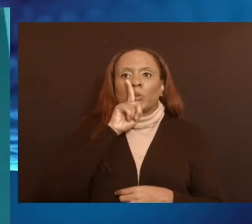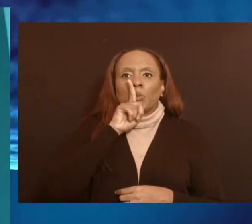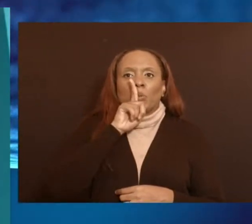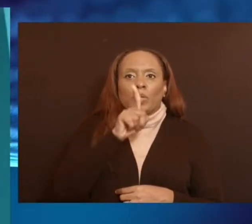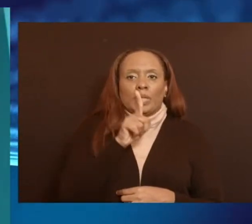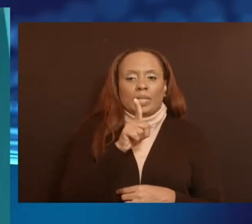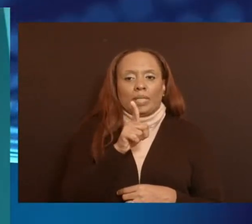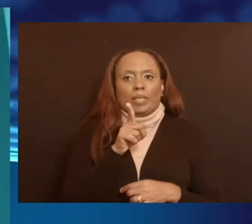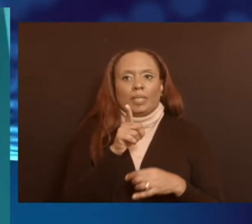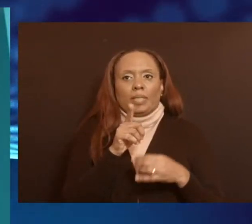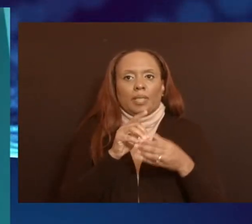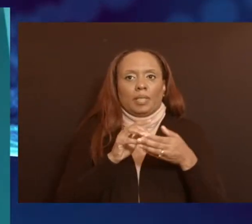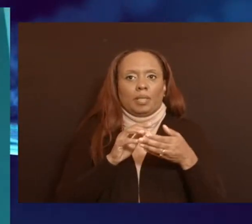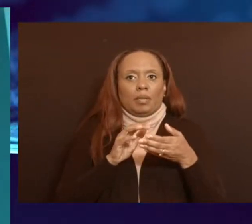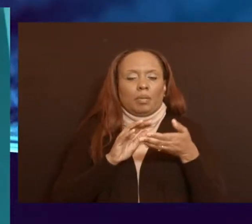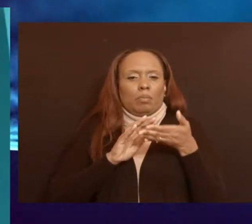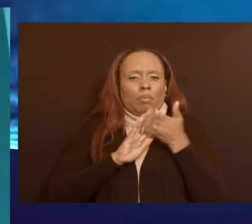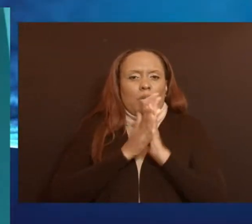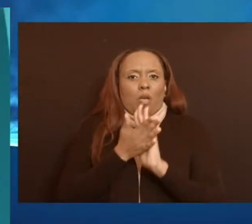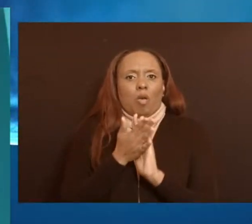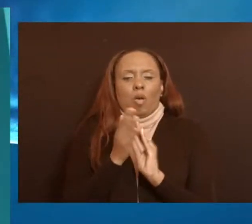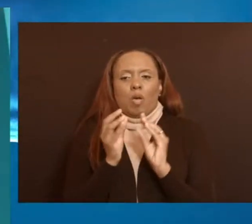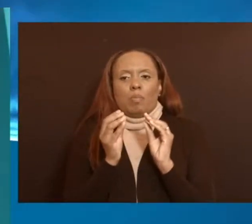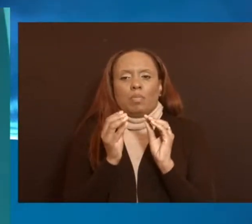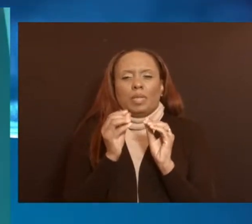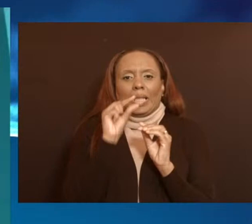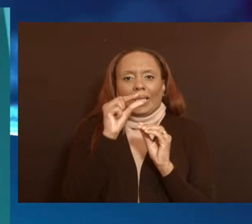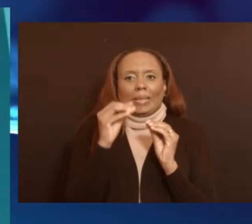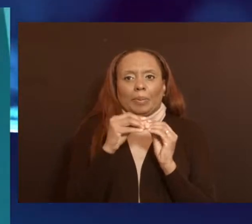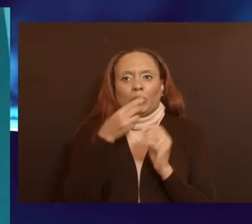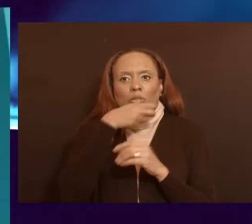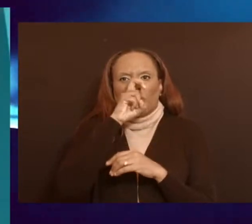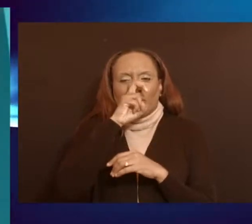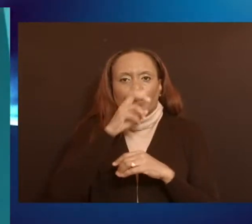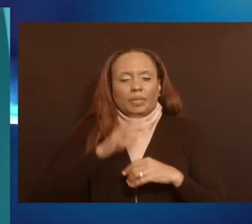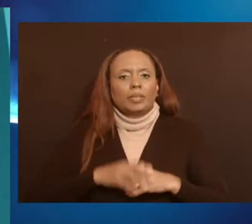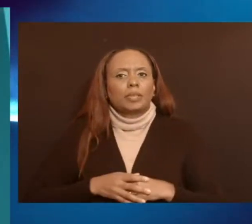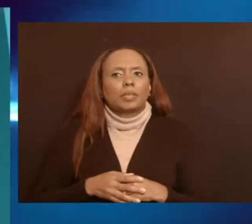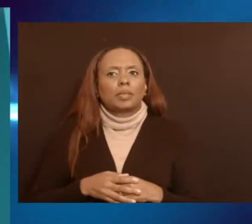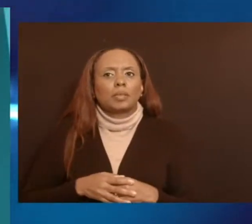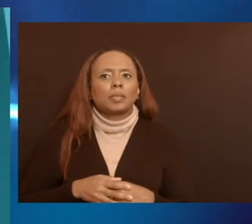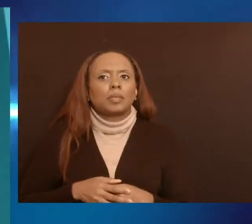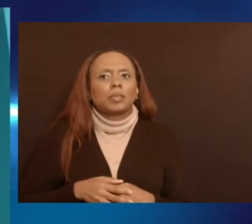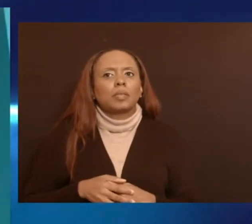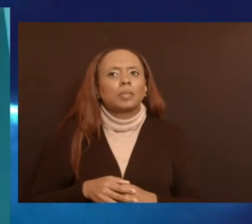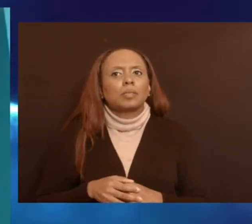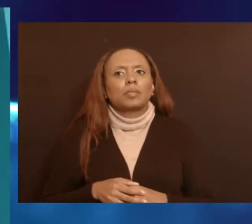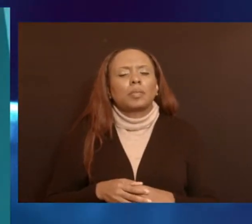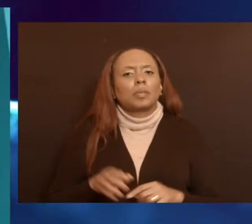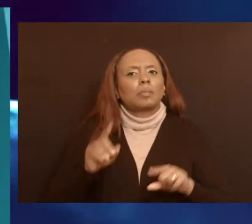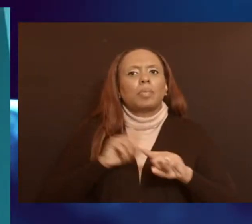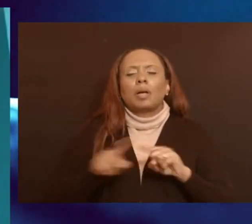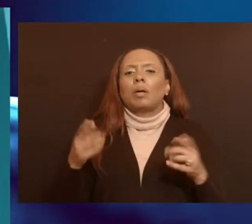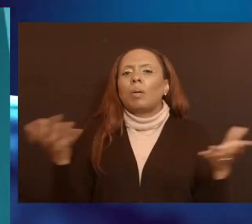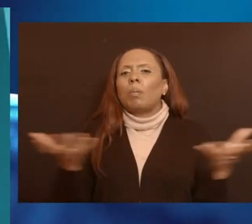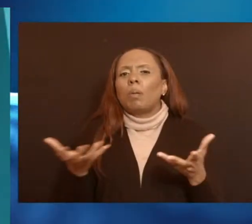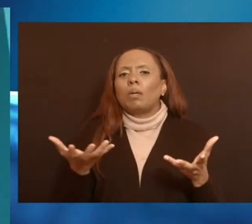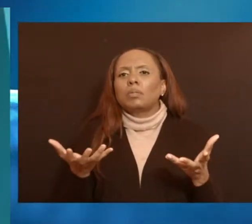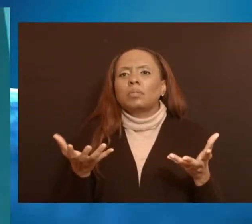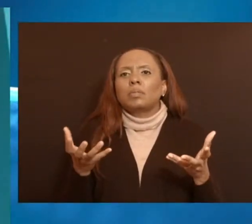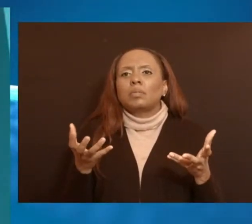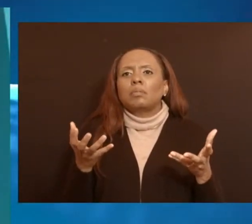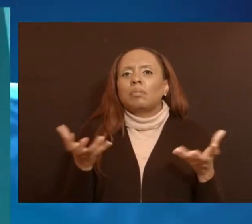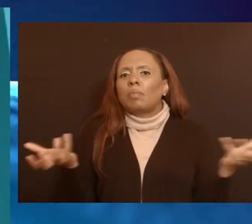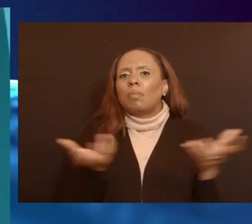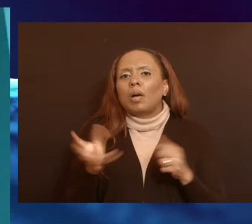pretty general comment. Can you tell the country where are the areas in Barbados where we've fallen down the most? Is it in the PSV